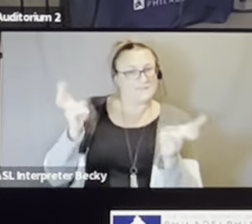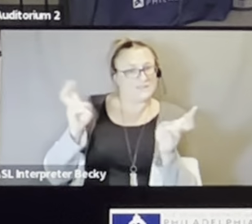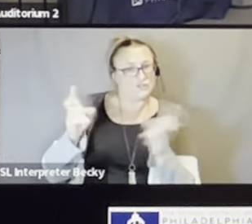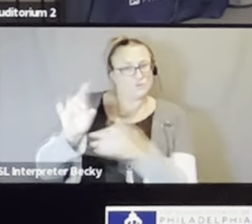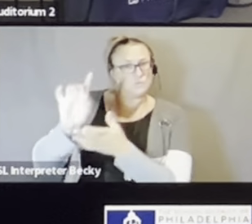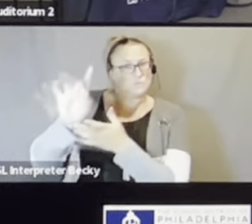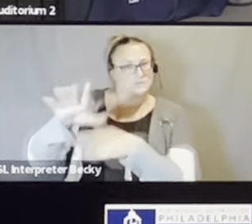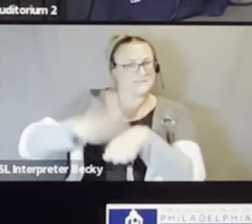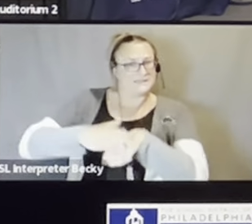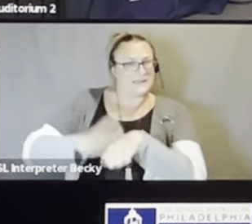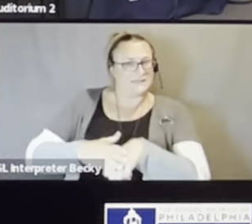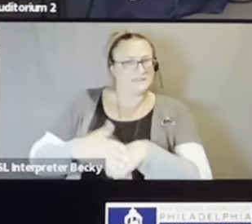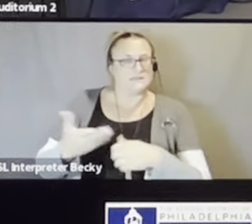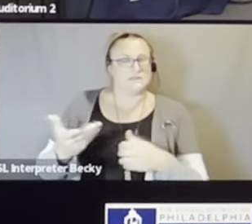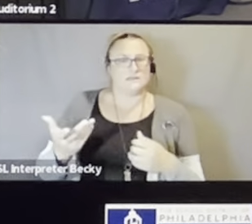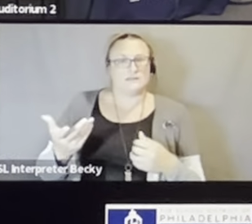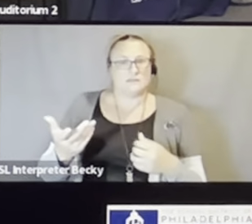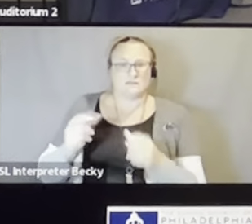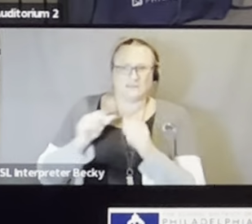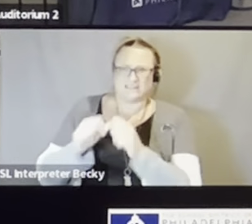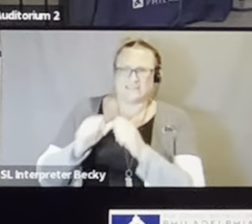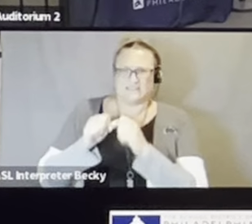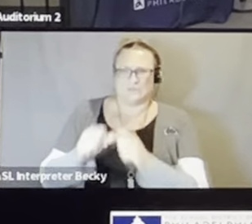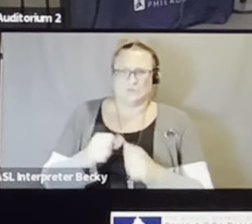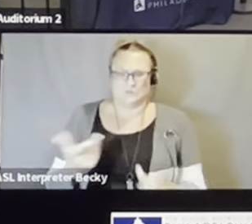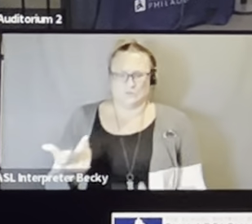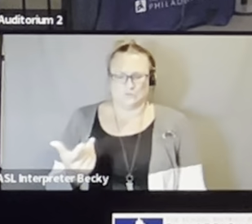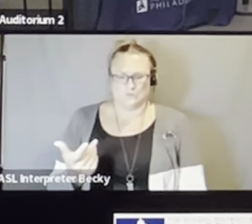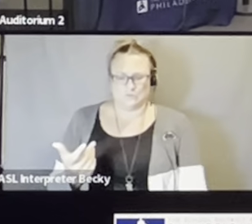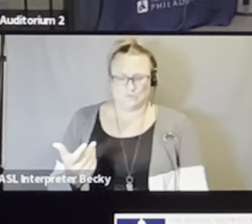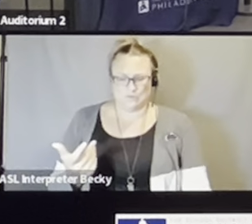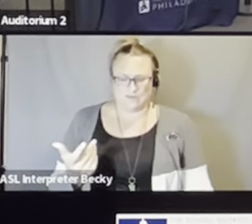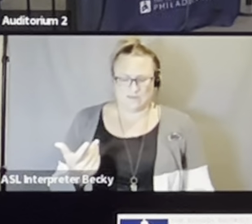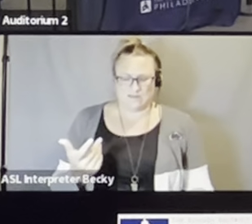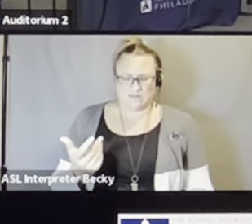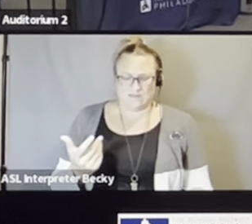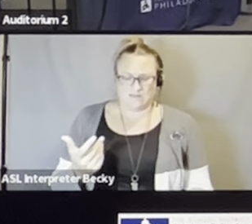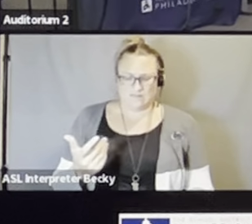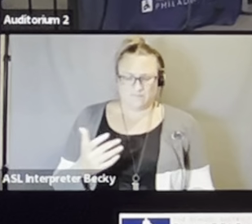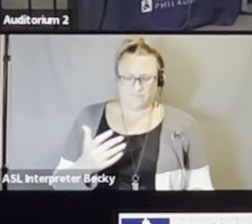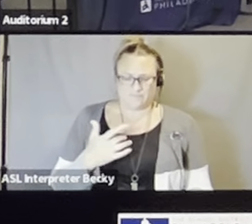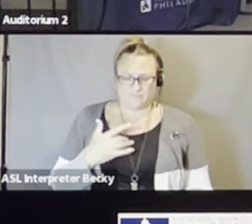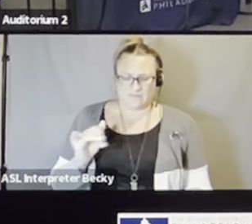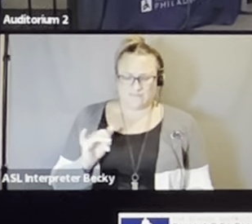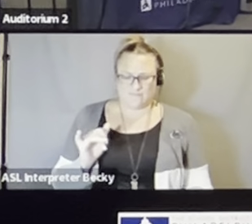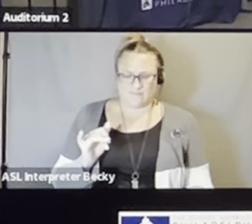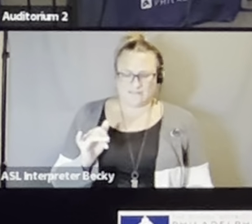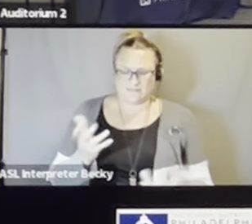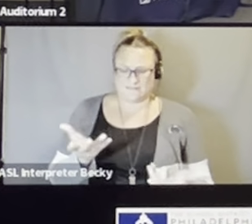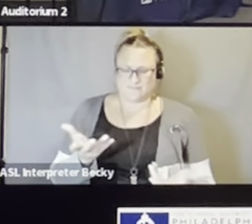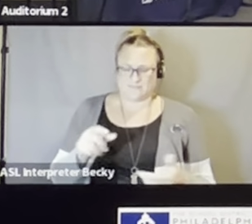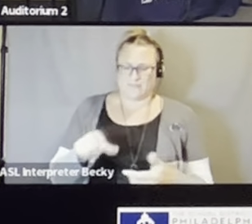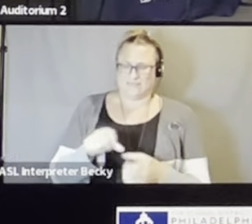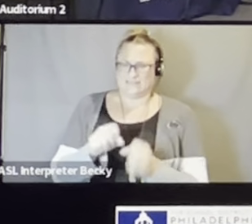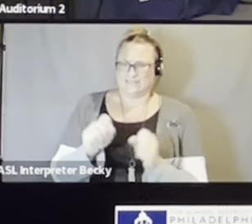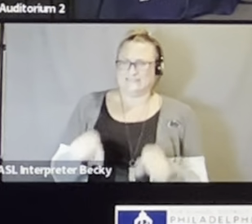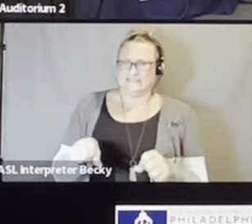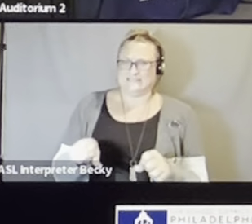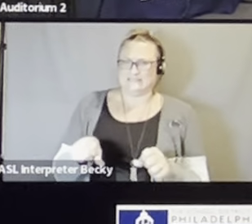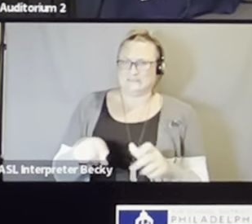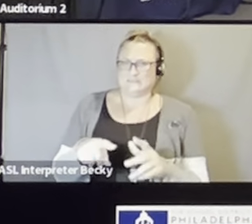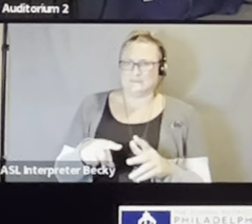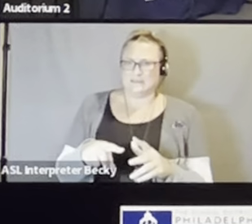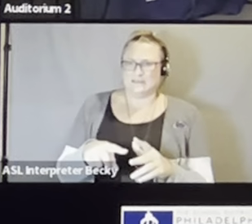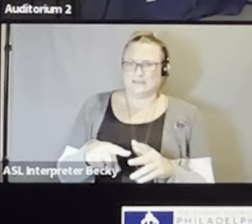and it has continued. And I almost feel that this system came into play once we put